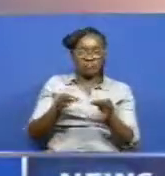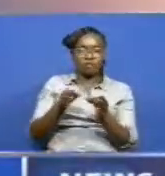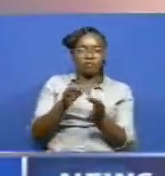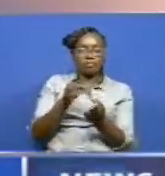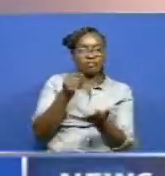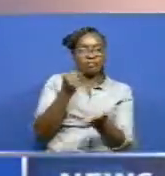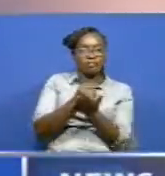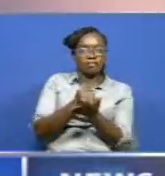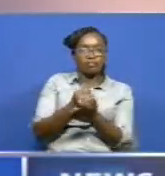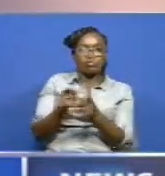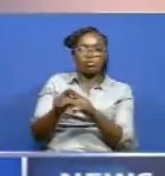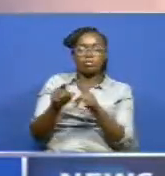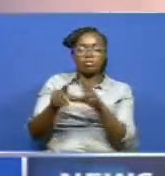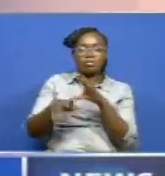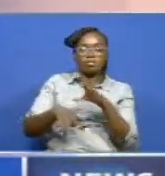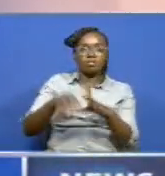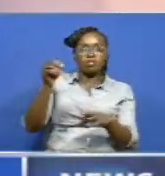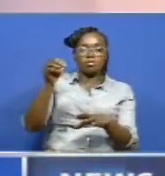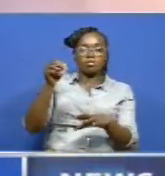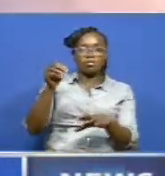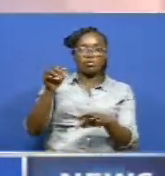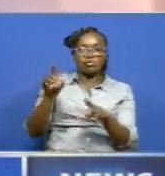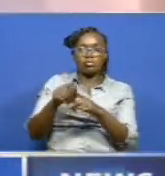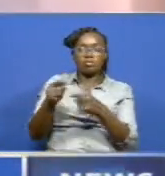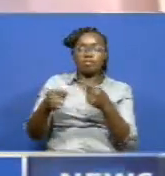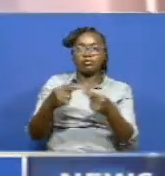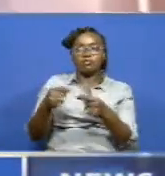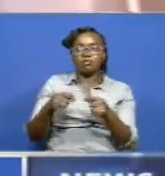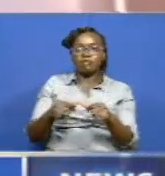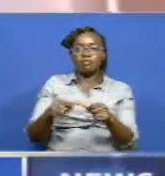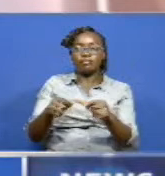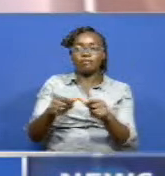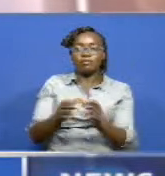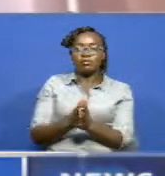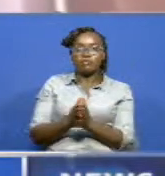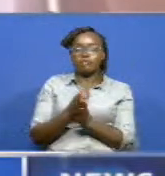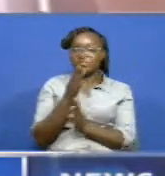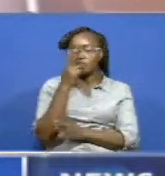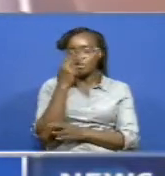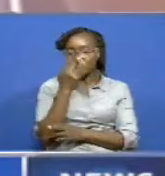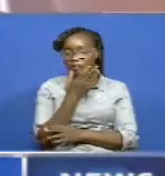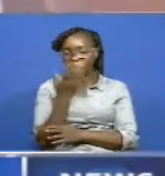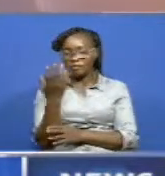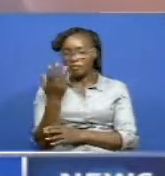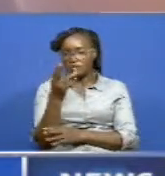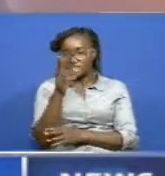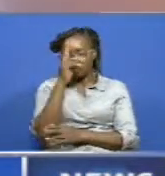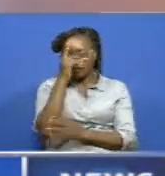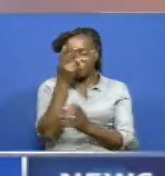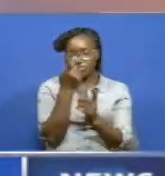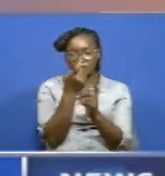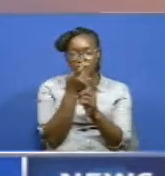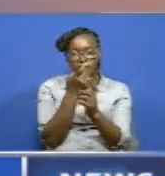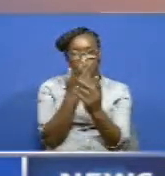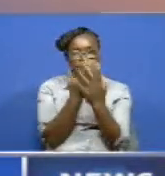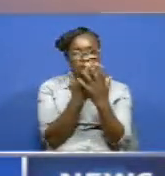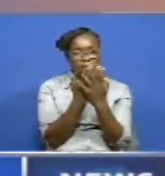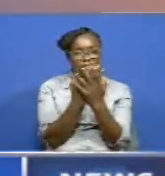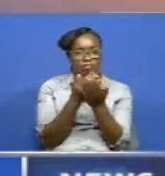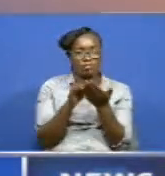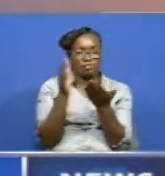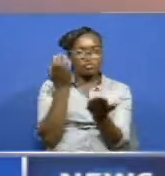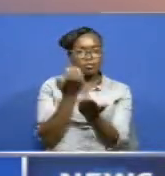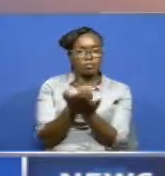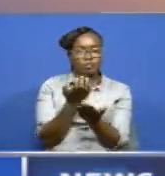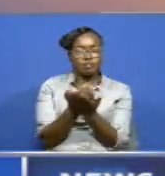were also confiscated during the operation. The suspects are in custody as detectives search for more evidence